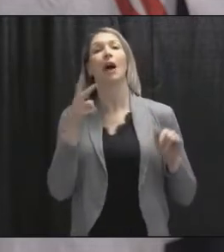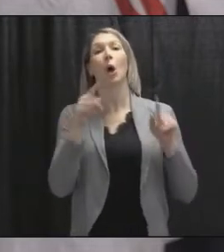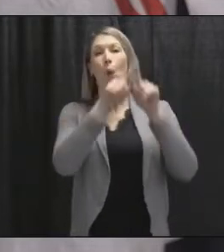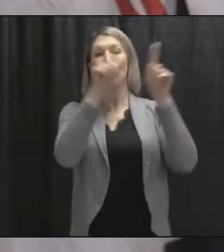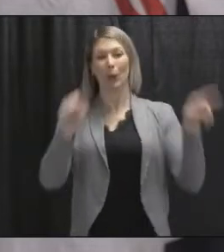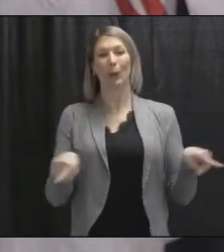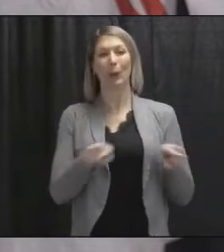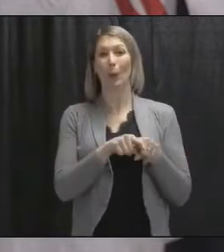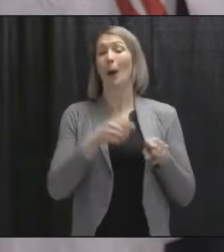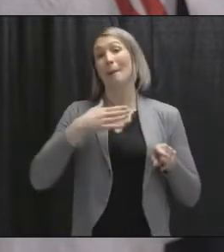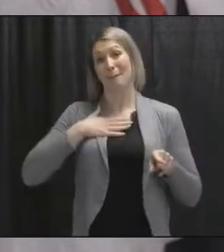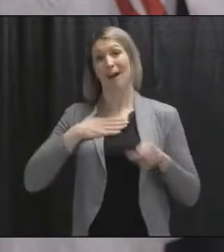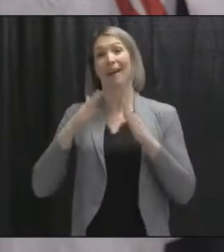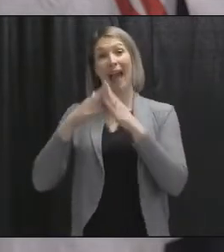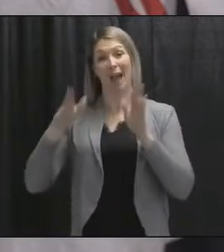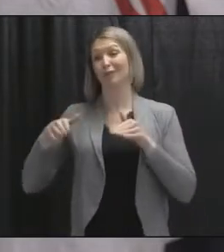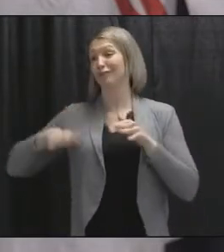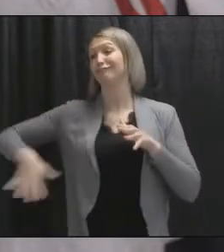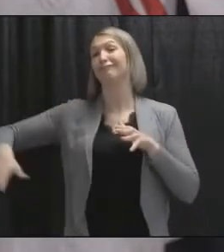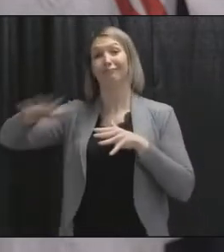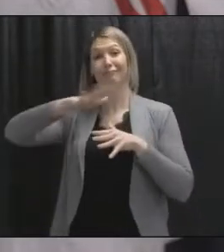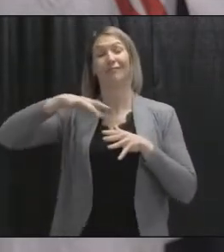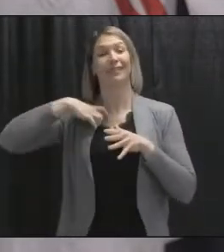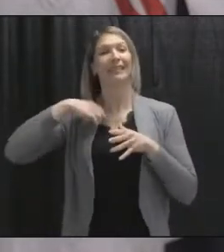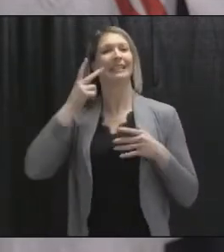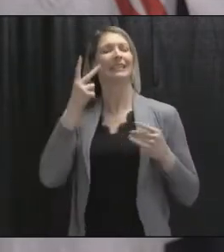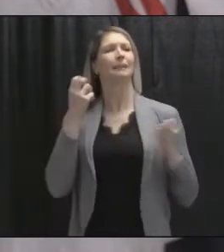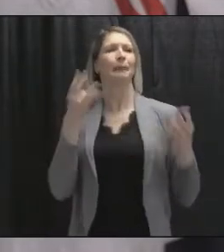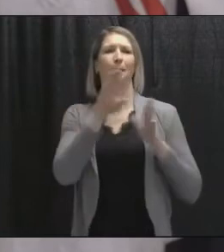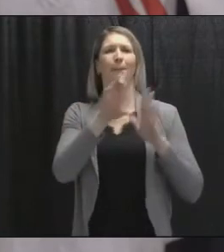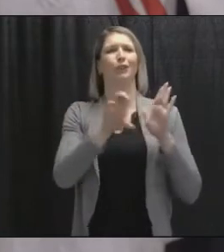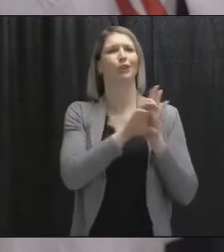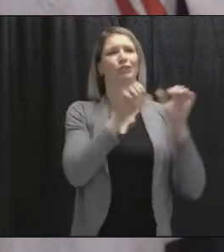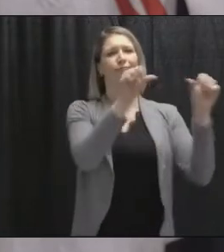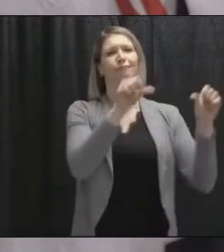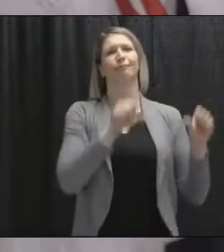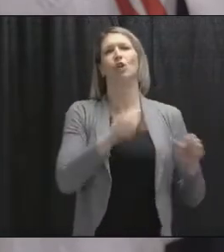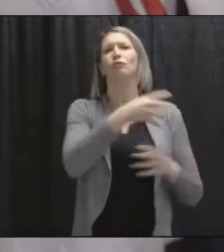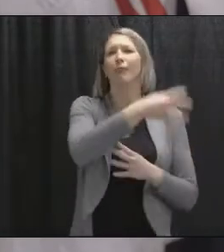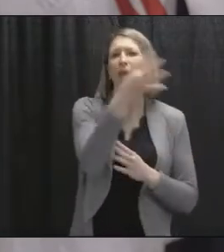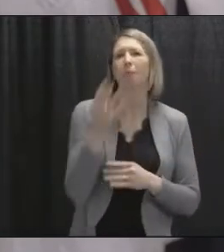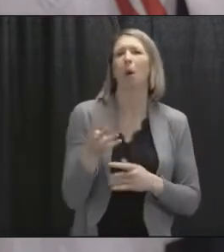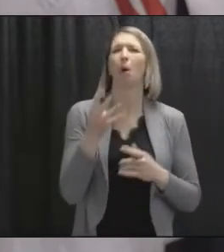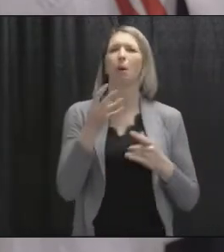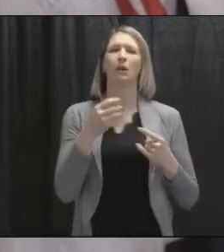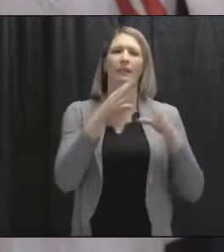people's windows in my neighborhood. Quite clearly, this speaks to our resilience and support for one another.